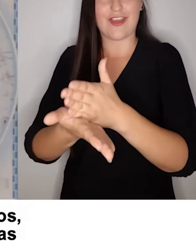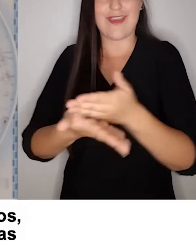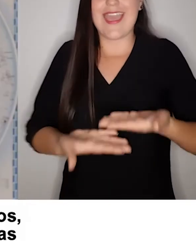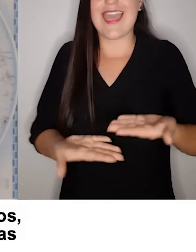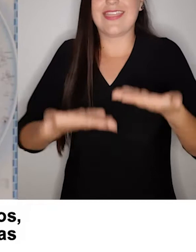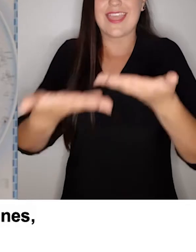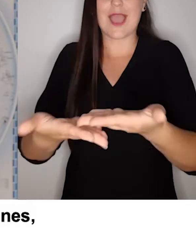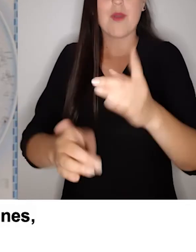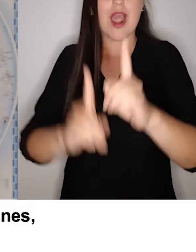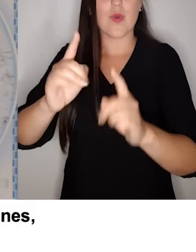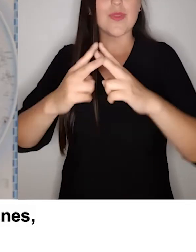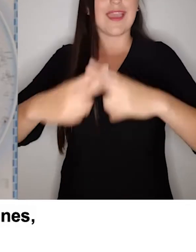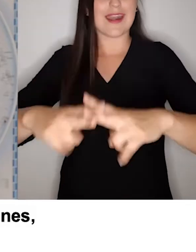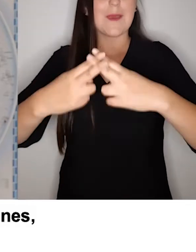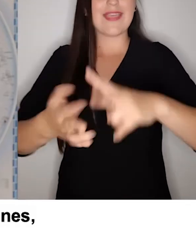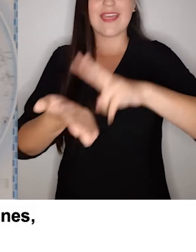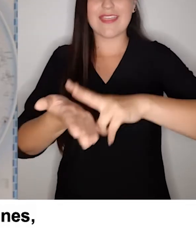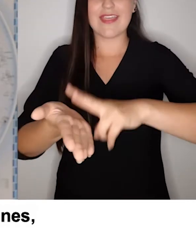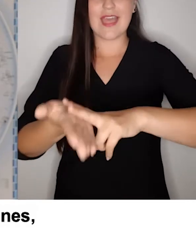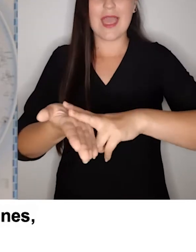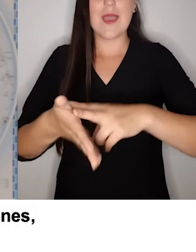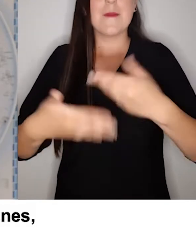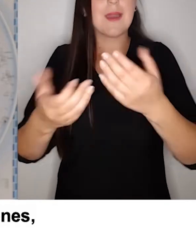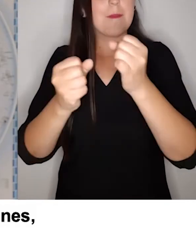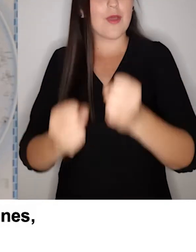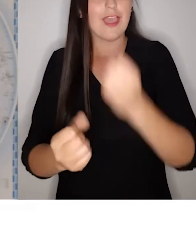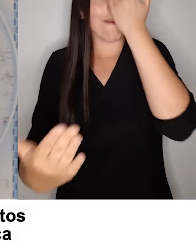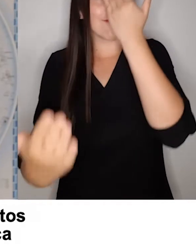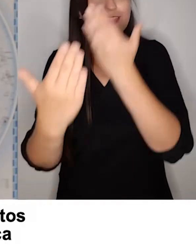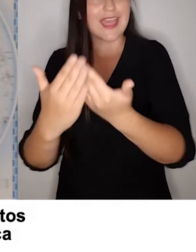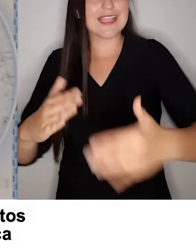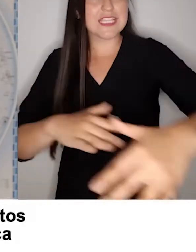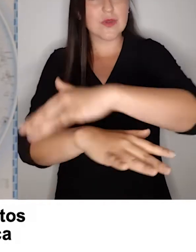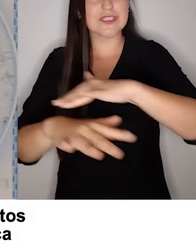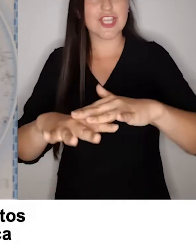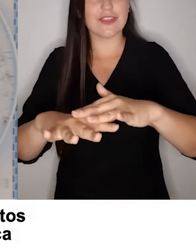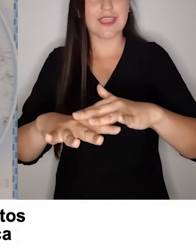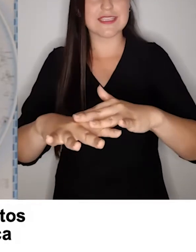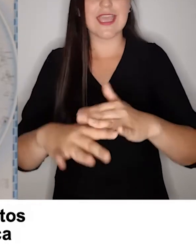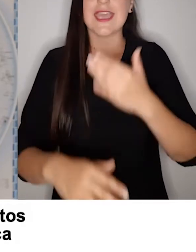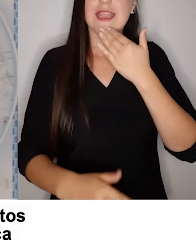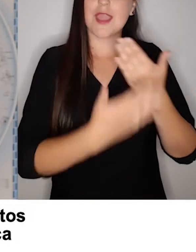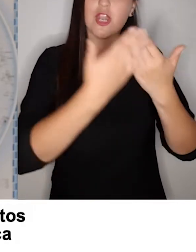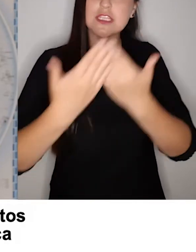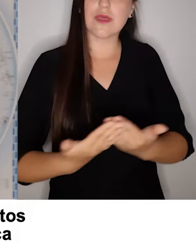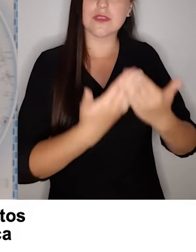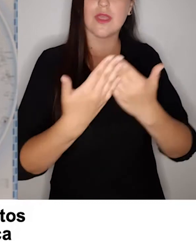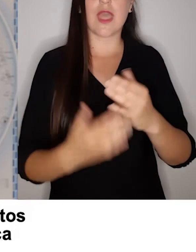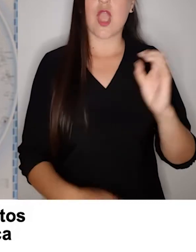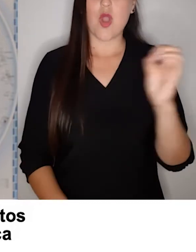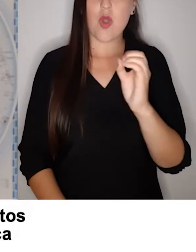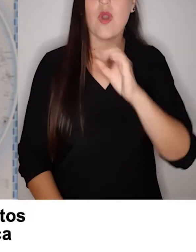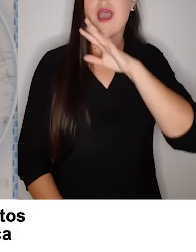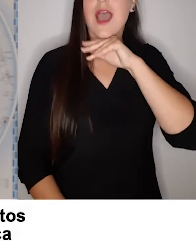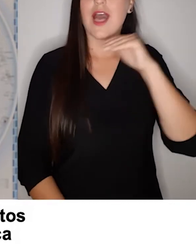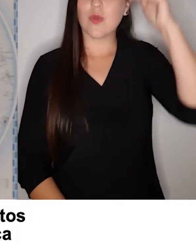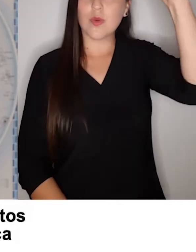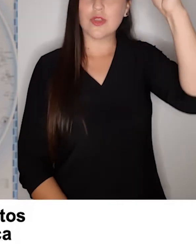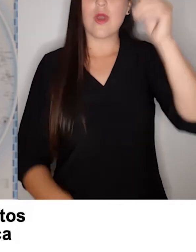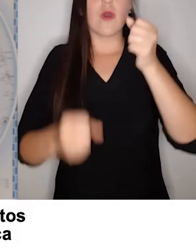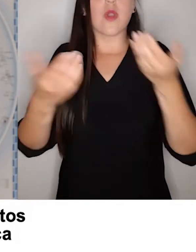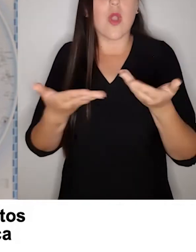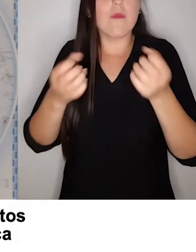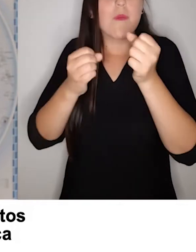concrete tools to handle situations, attitudes, and actions where pupils or adults act in